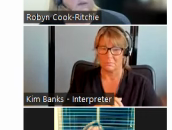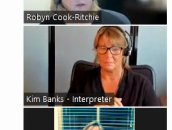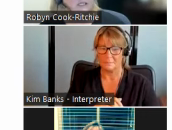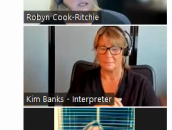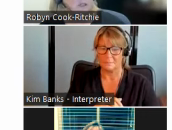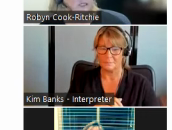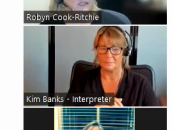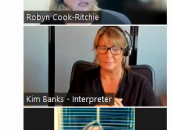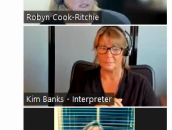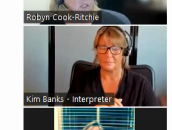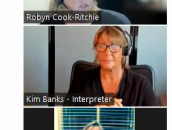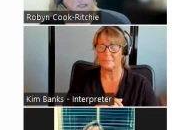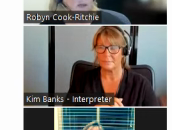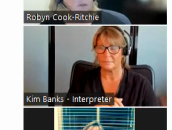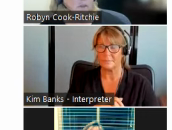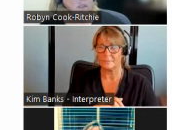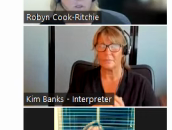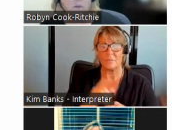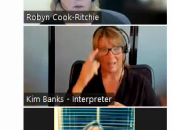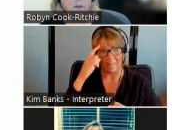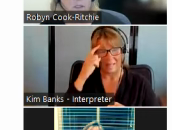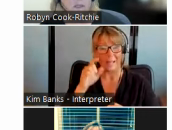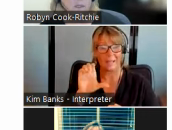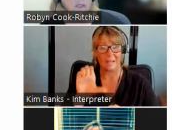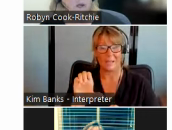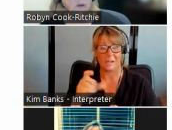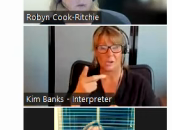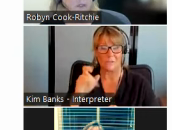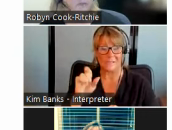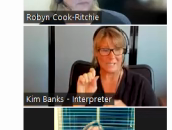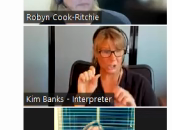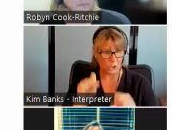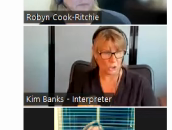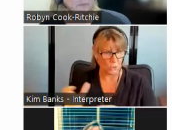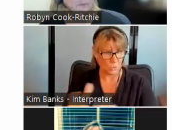So Christine said it, she was able to about 6 months ago.